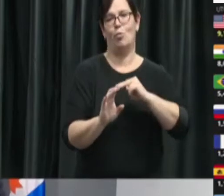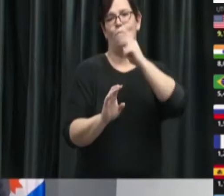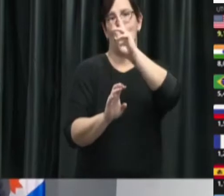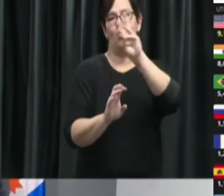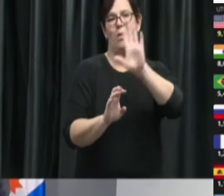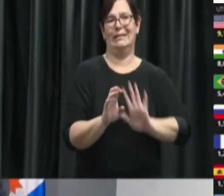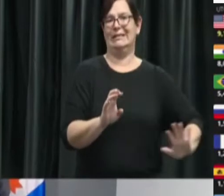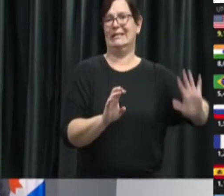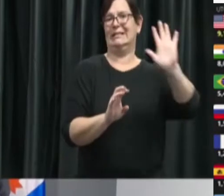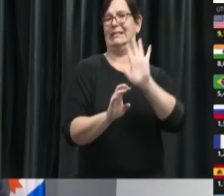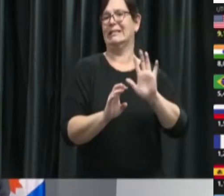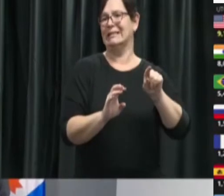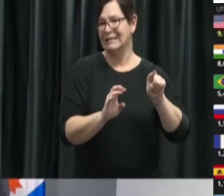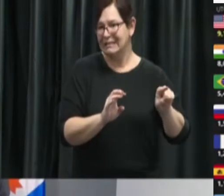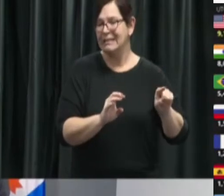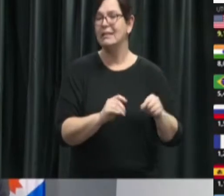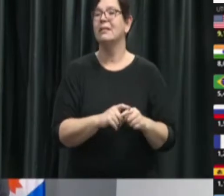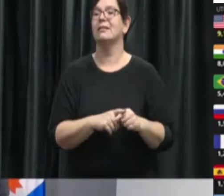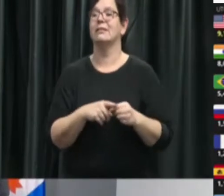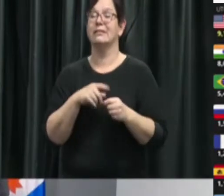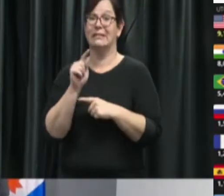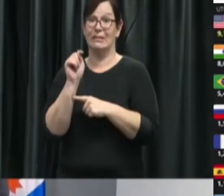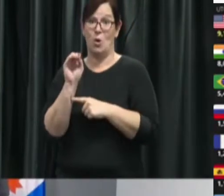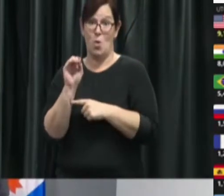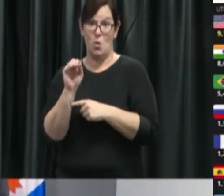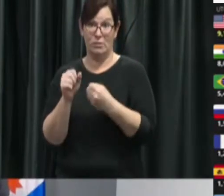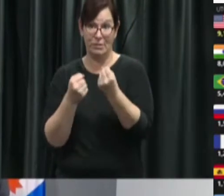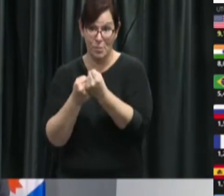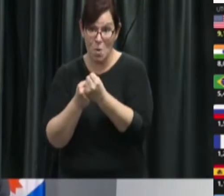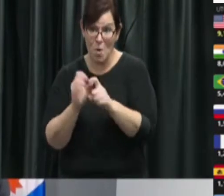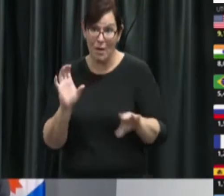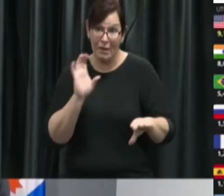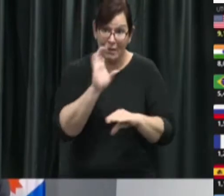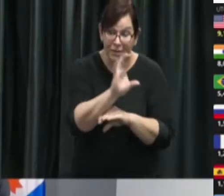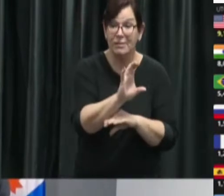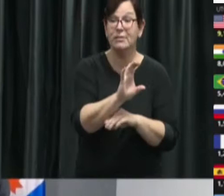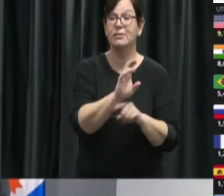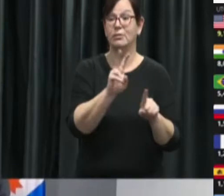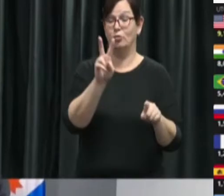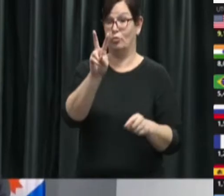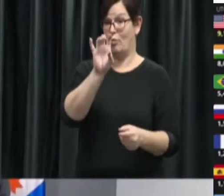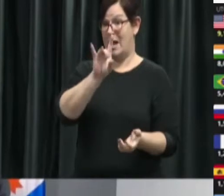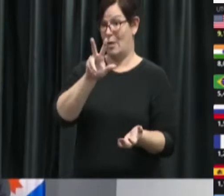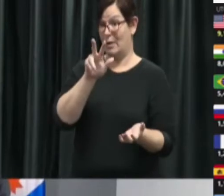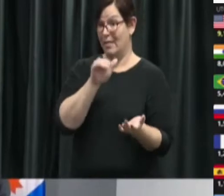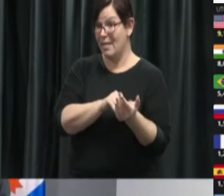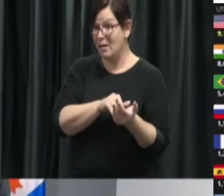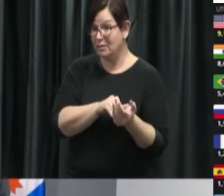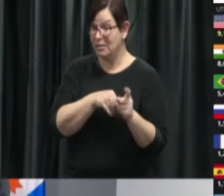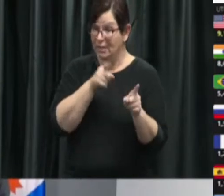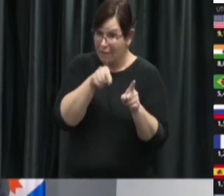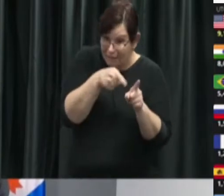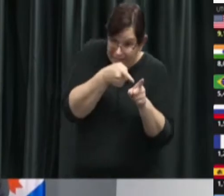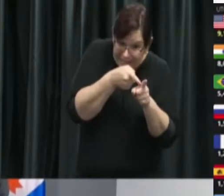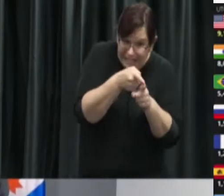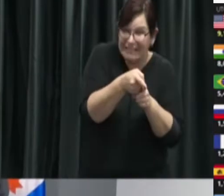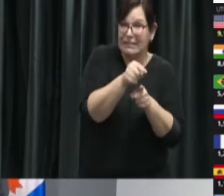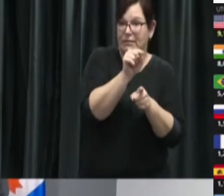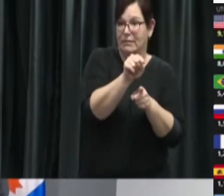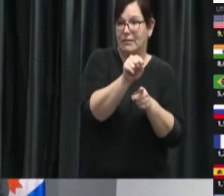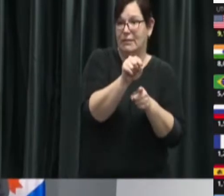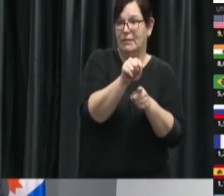has invested, for example, $283,000 to equip local agencies serving mainly Black Torontonians in Northwest Toronto